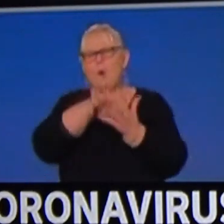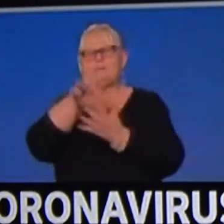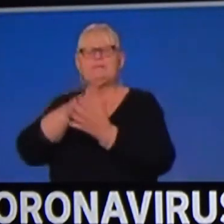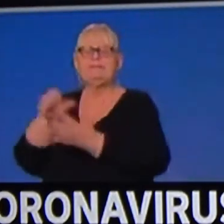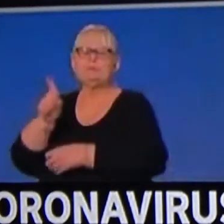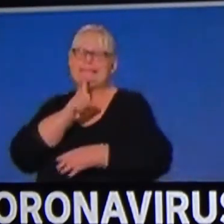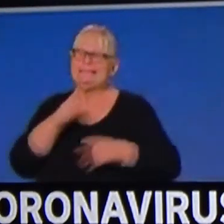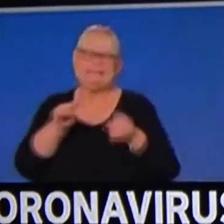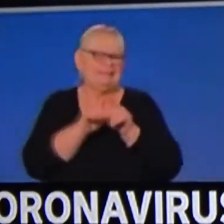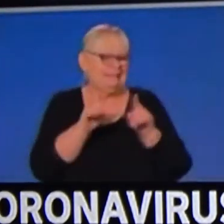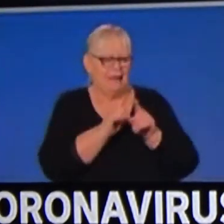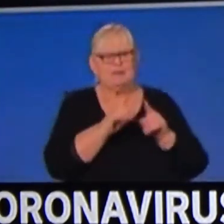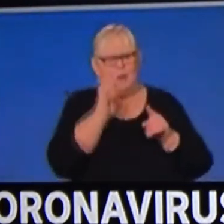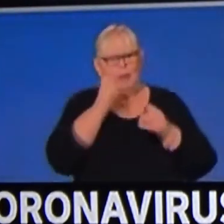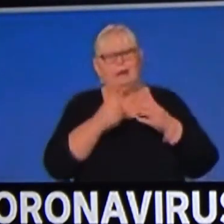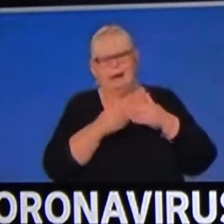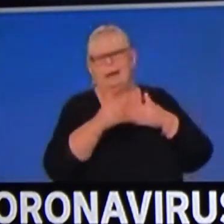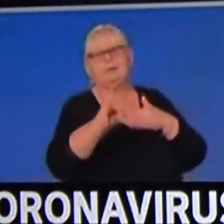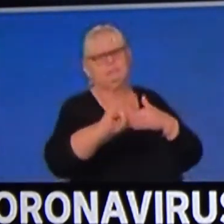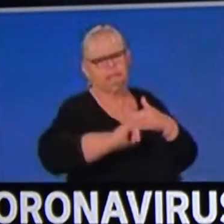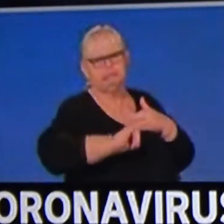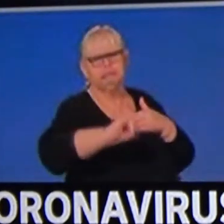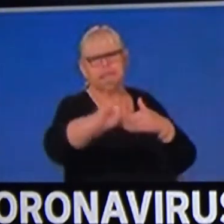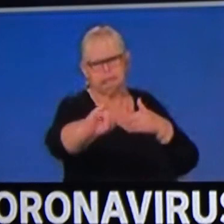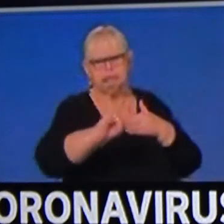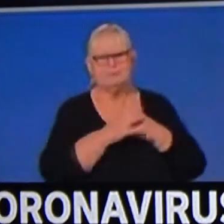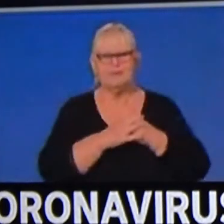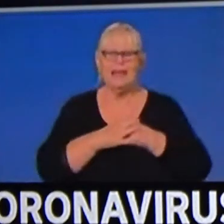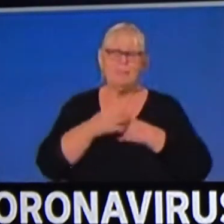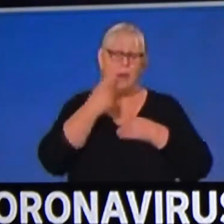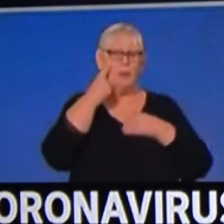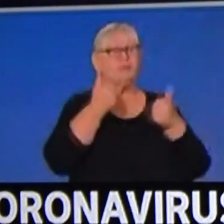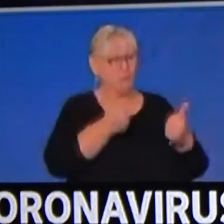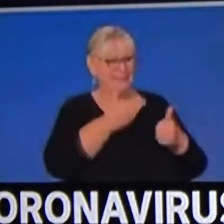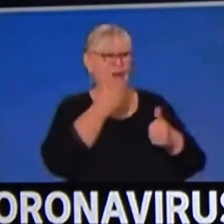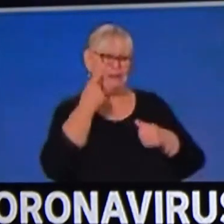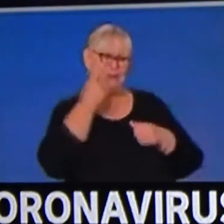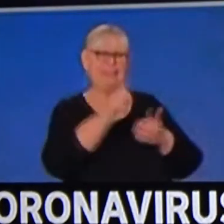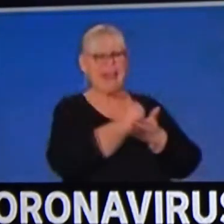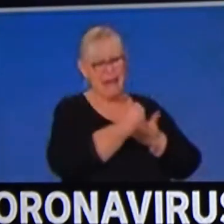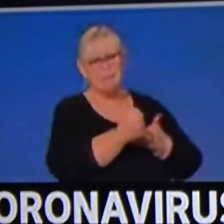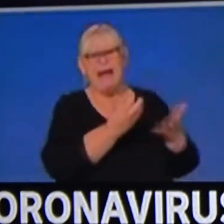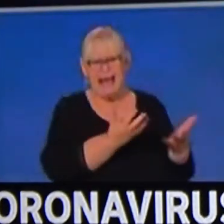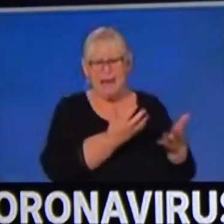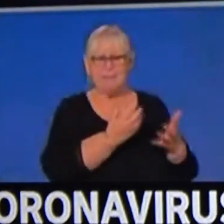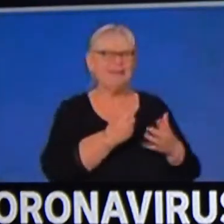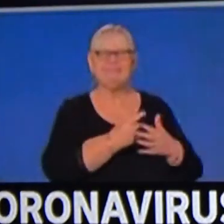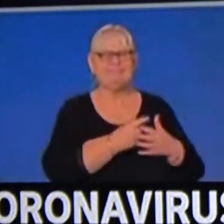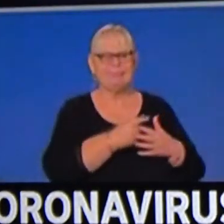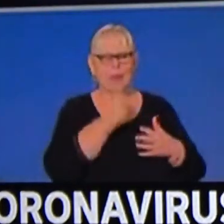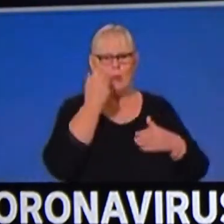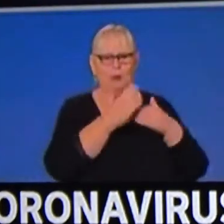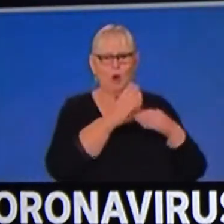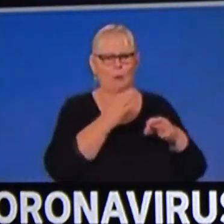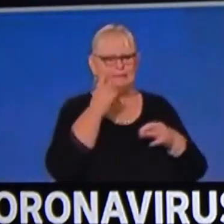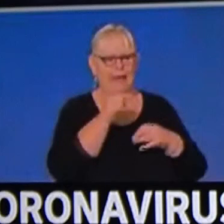so that is a figure which we can note, but is not one that we could expect to be held going forward. And